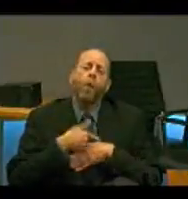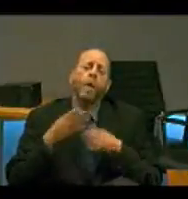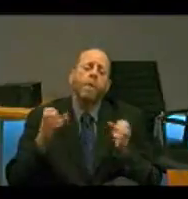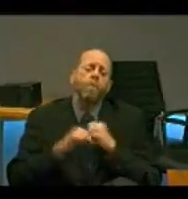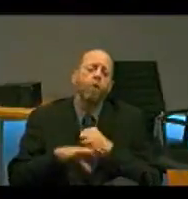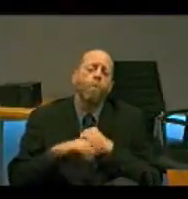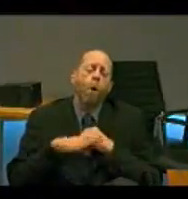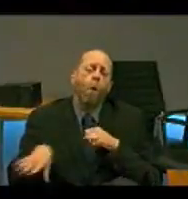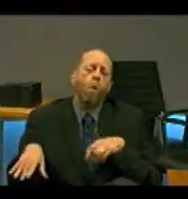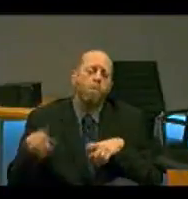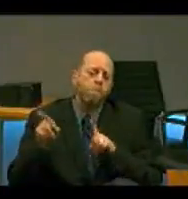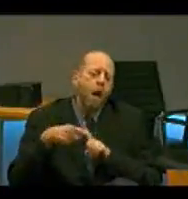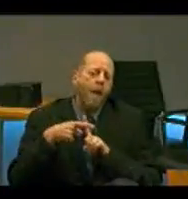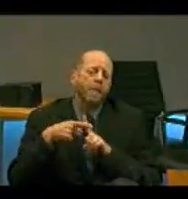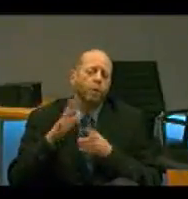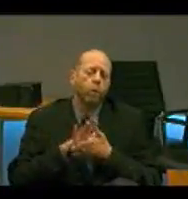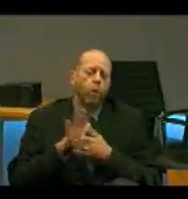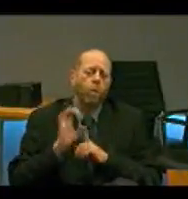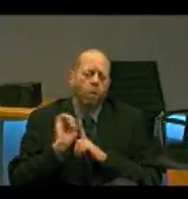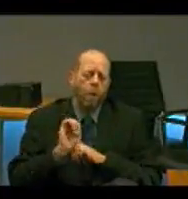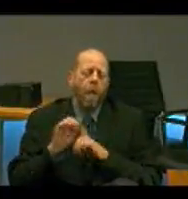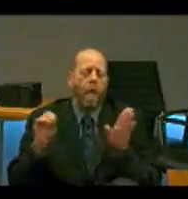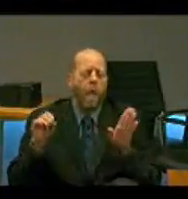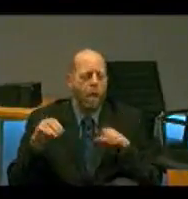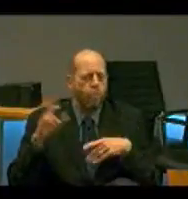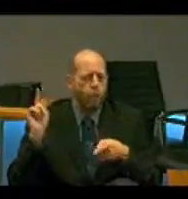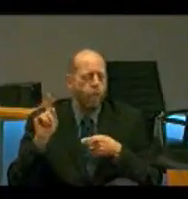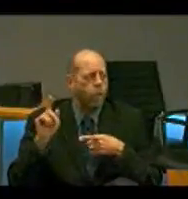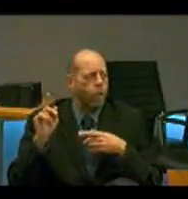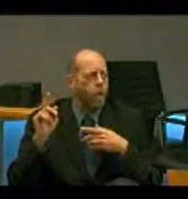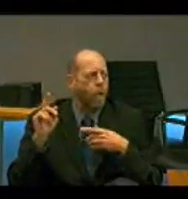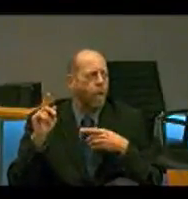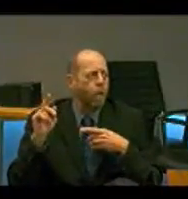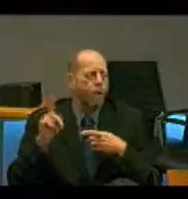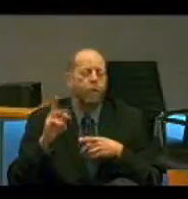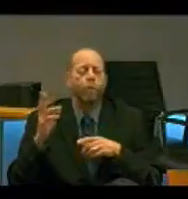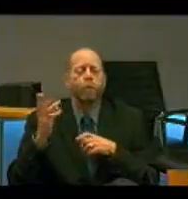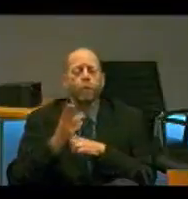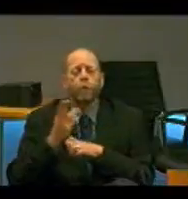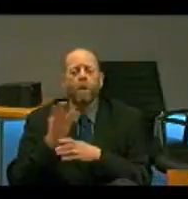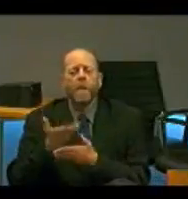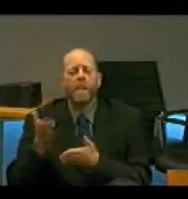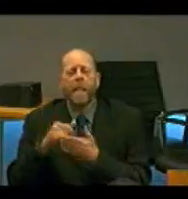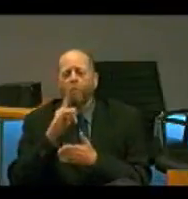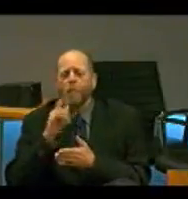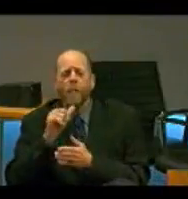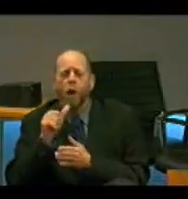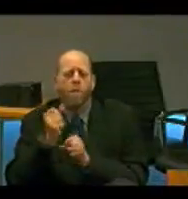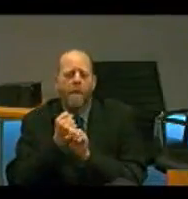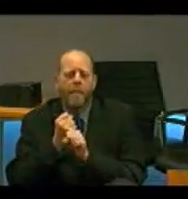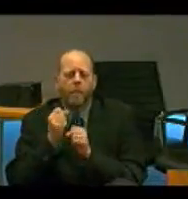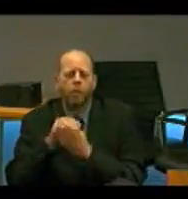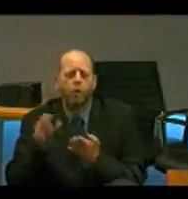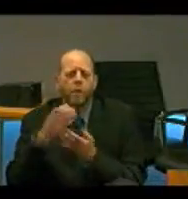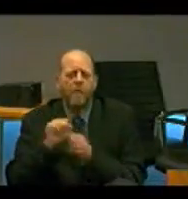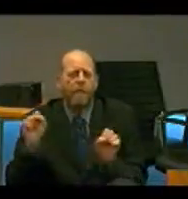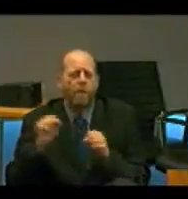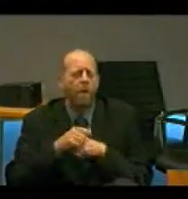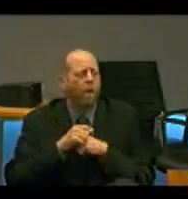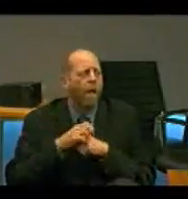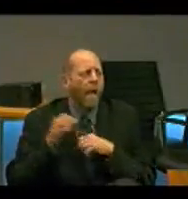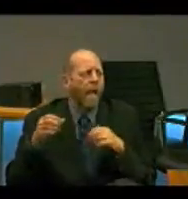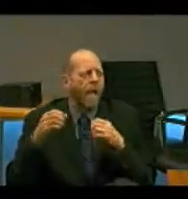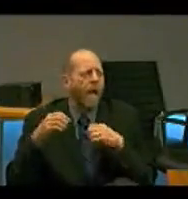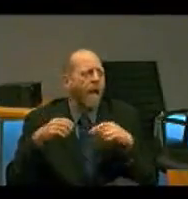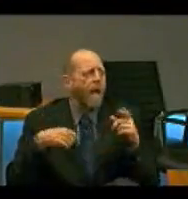promote positive school climates and reduce the use of things that really aren't making students any safer and are not educationally sound. Thanks, Ms.